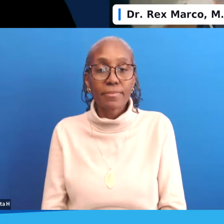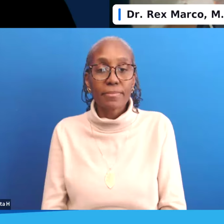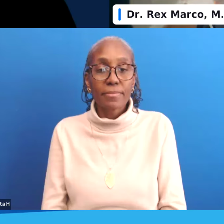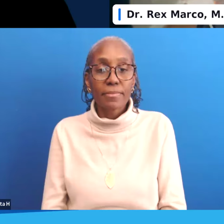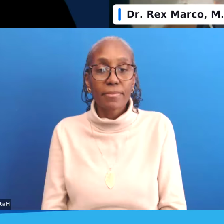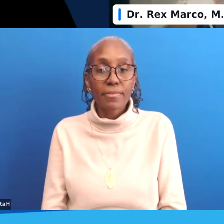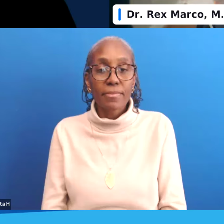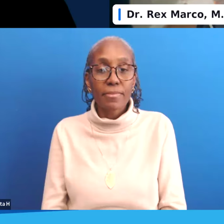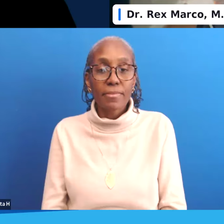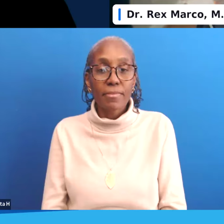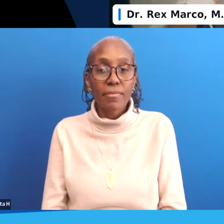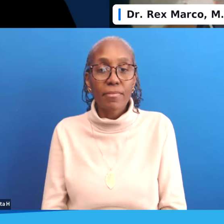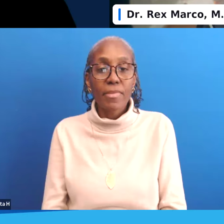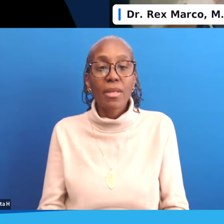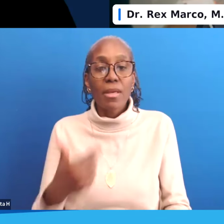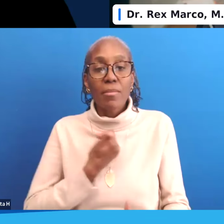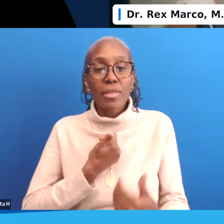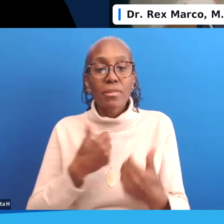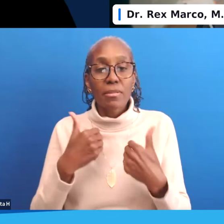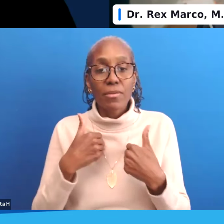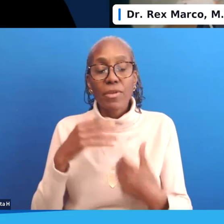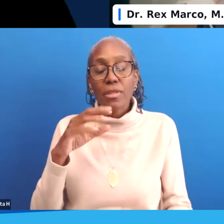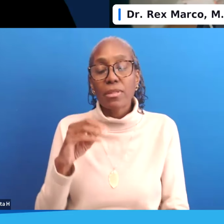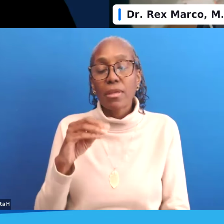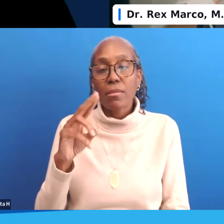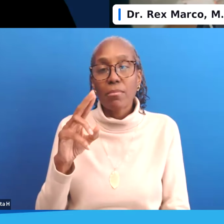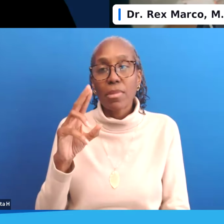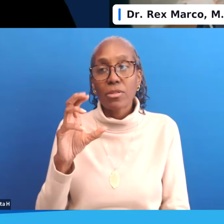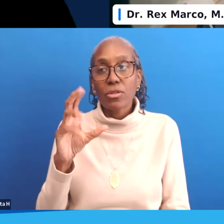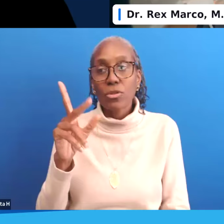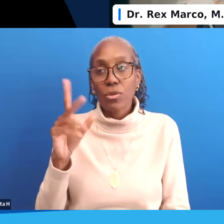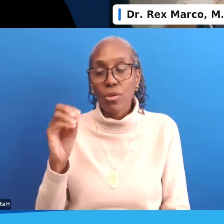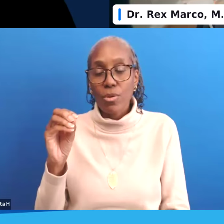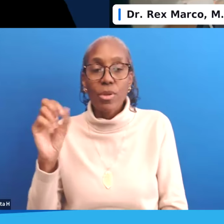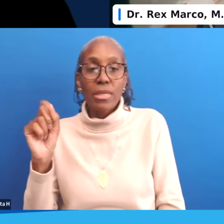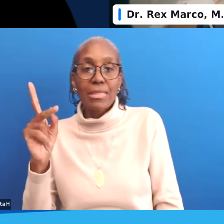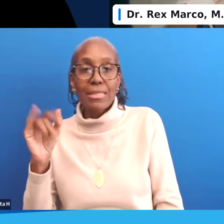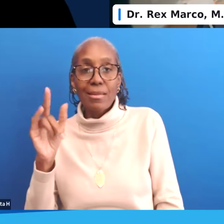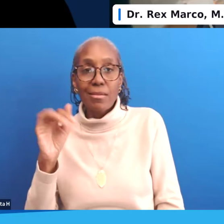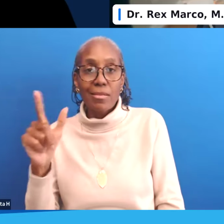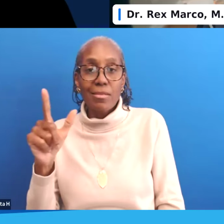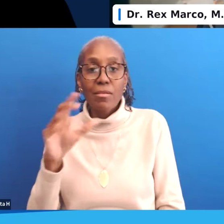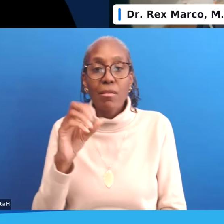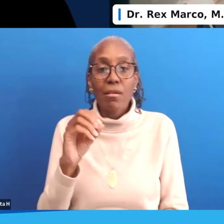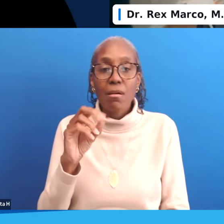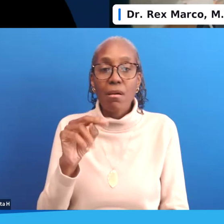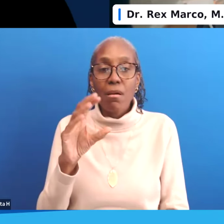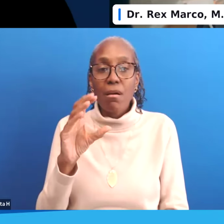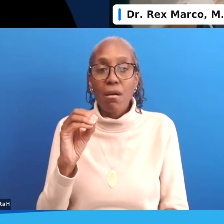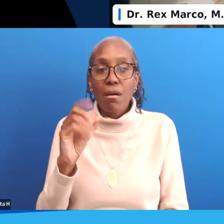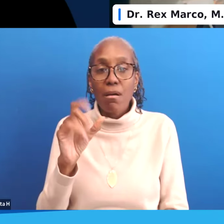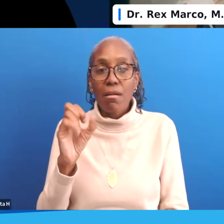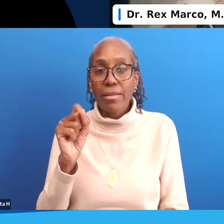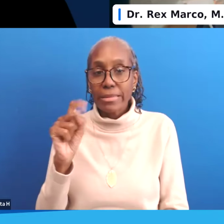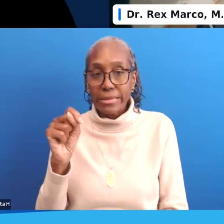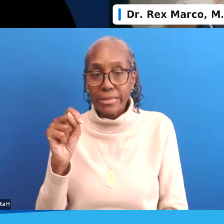I'm a musculoskeletal oncologist, which means I take care of bone and soft